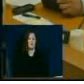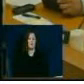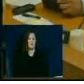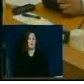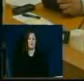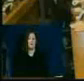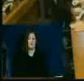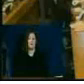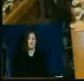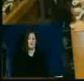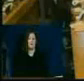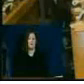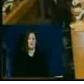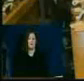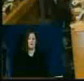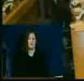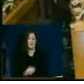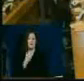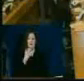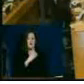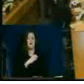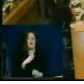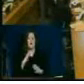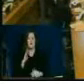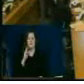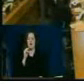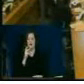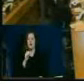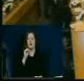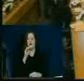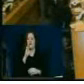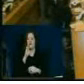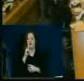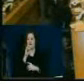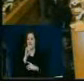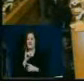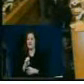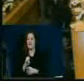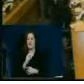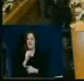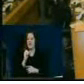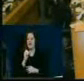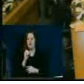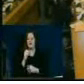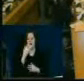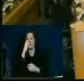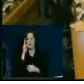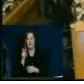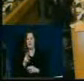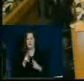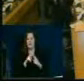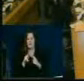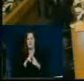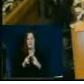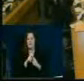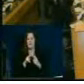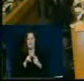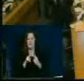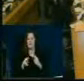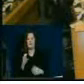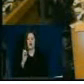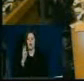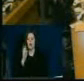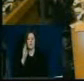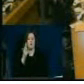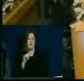Thank you, Commissioner Bussler. I have to apologize. Commissioner Ornby McKenzie, you'll have to arm wrestle. Who's next? It doesn't matter to me. Commissioner Ormby